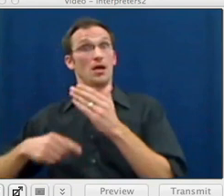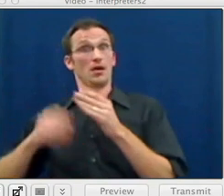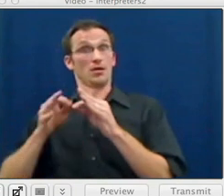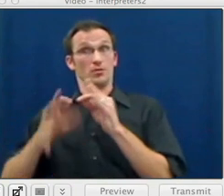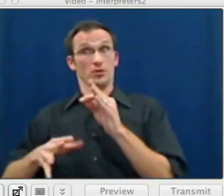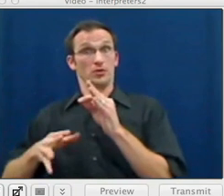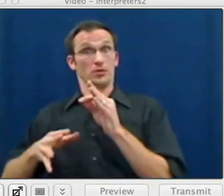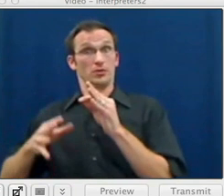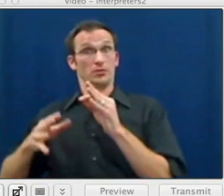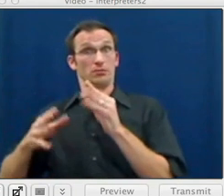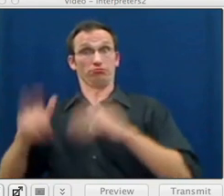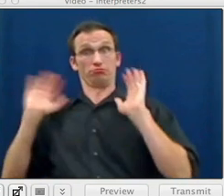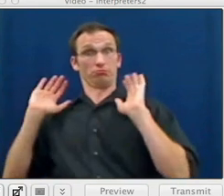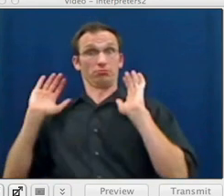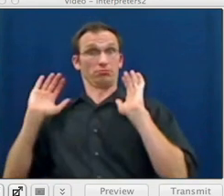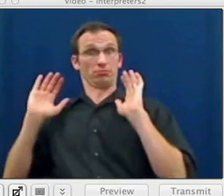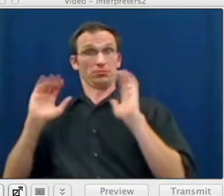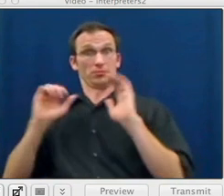comfort